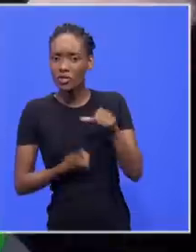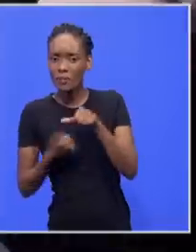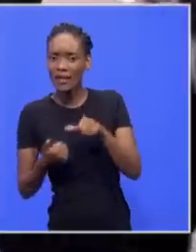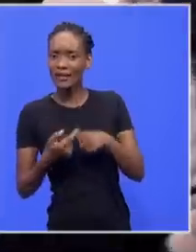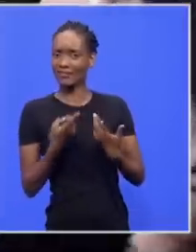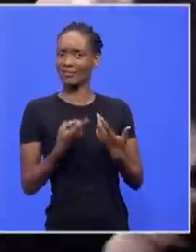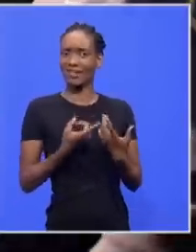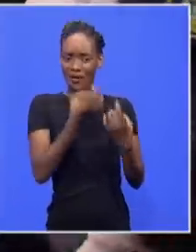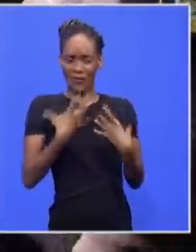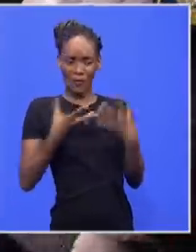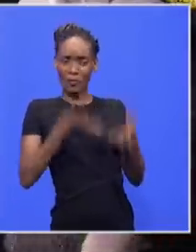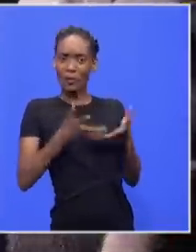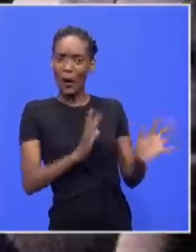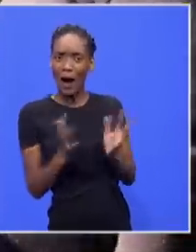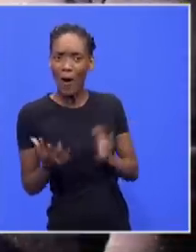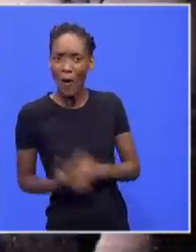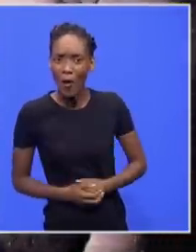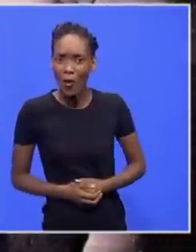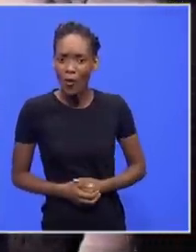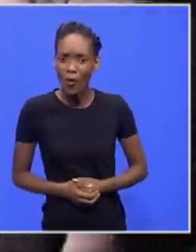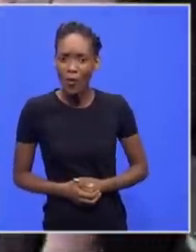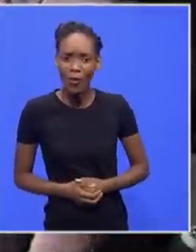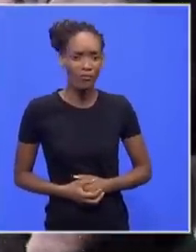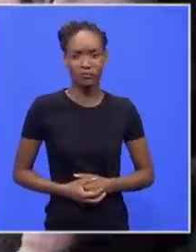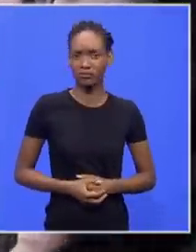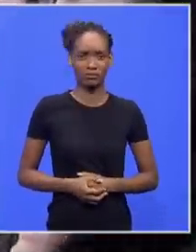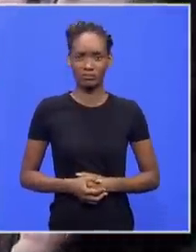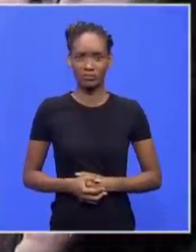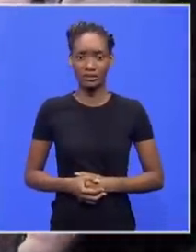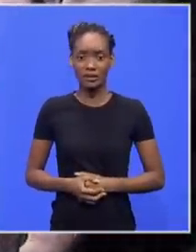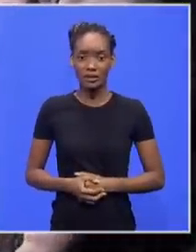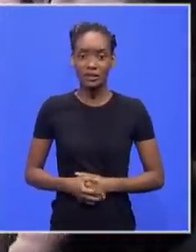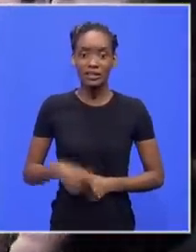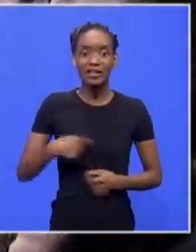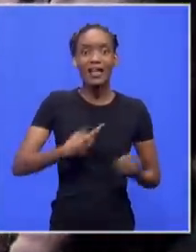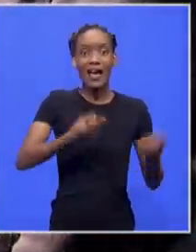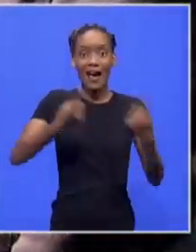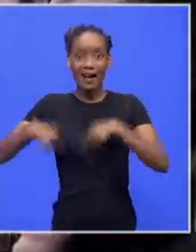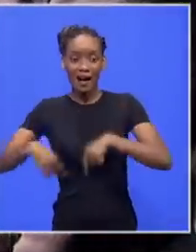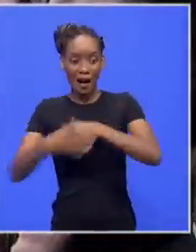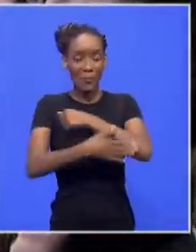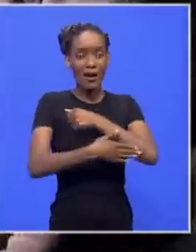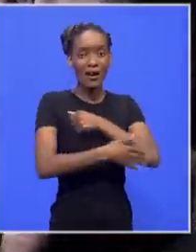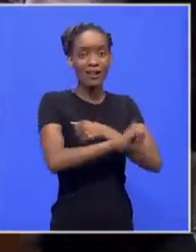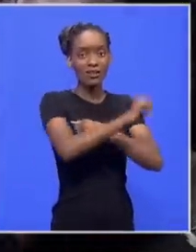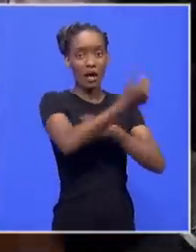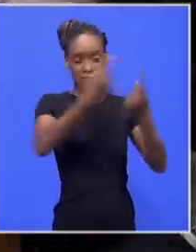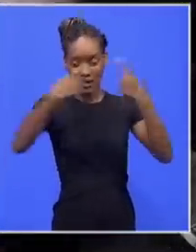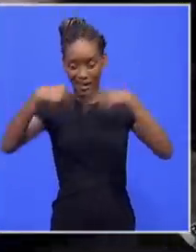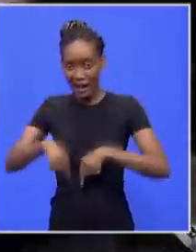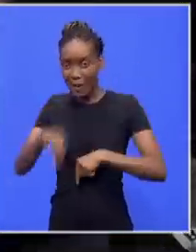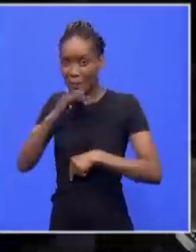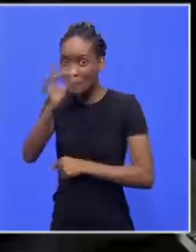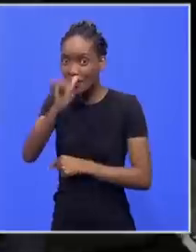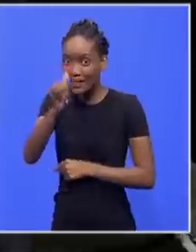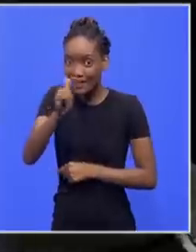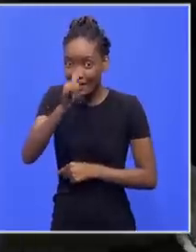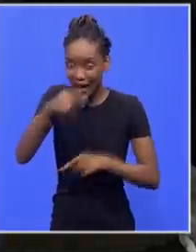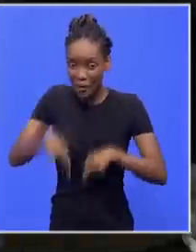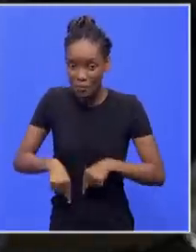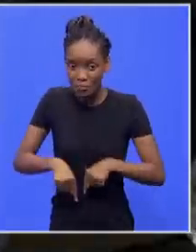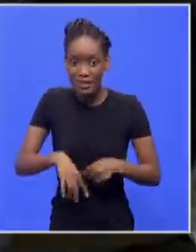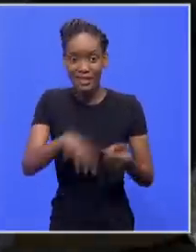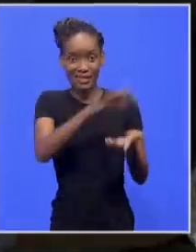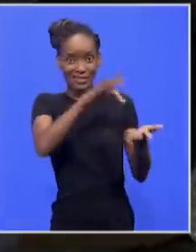someone like that? Eh? But to be a refugee is a crime in this country. I come from Lindela.